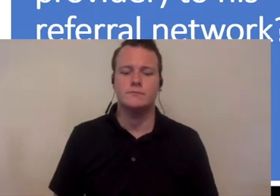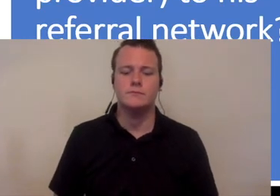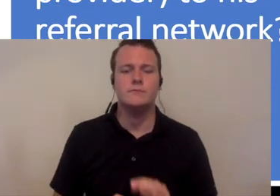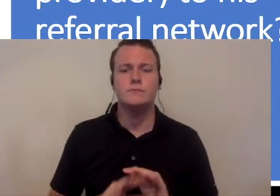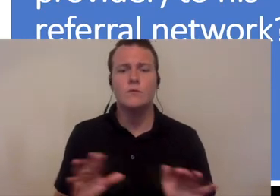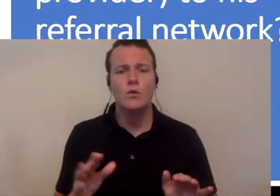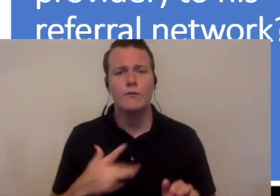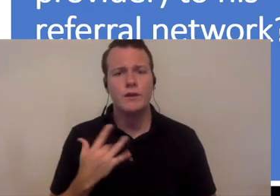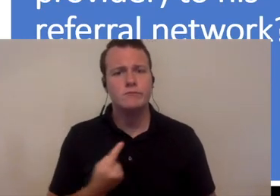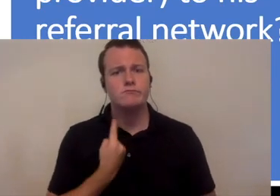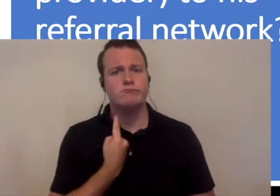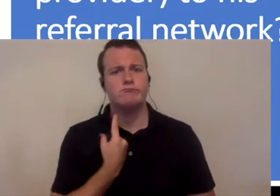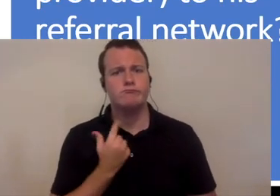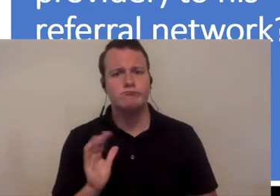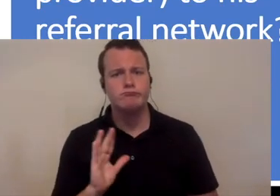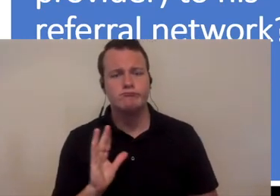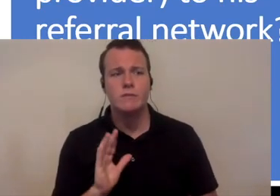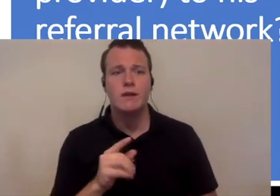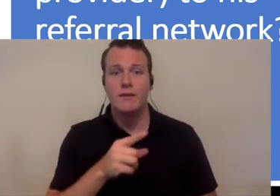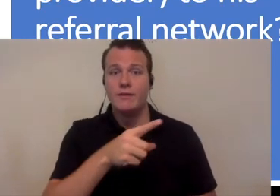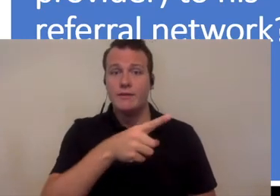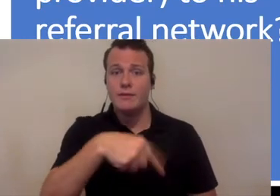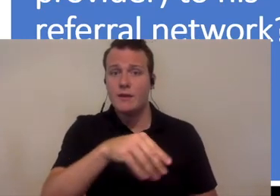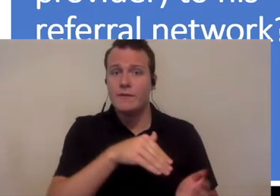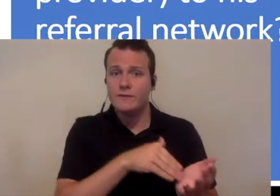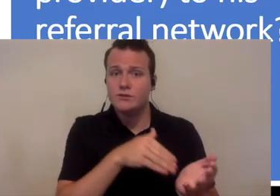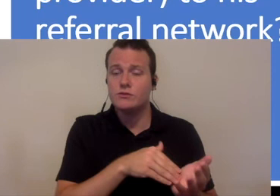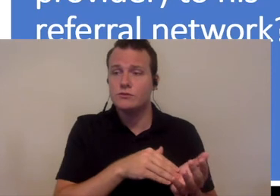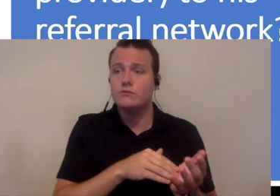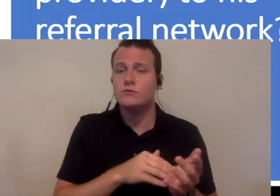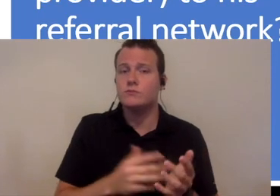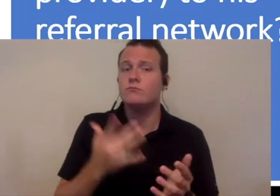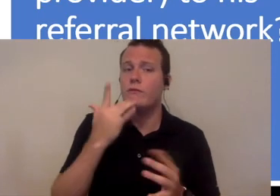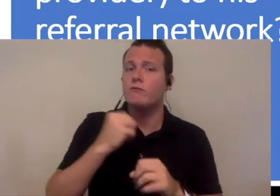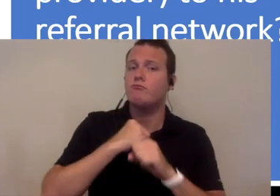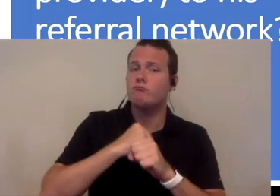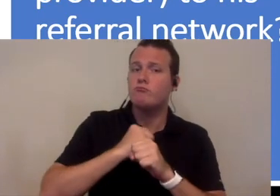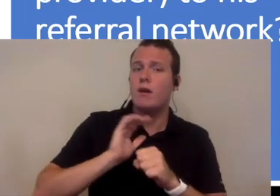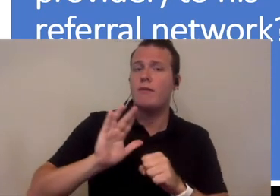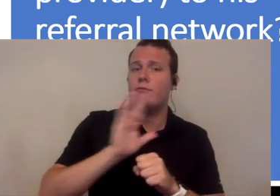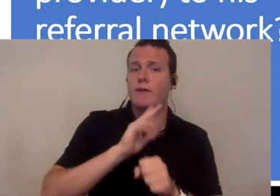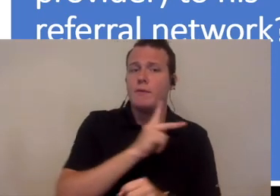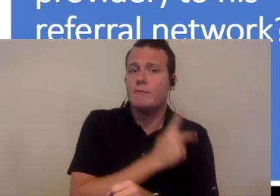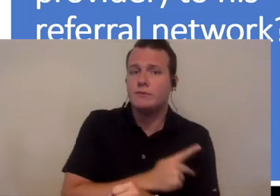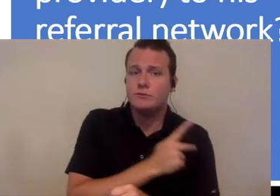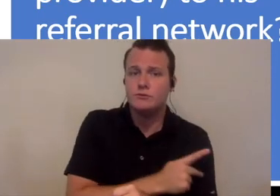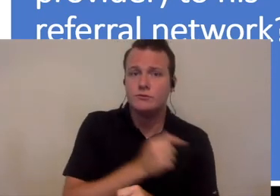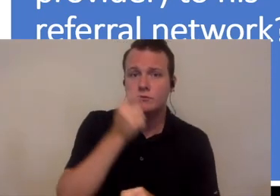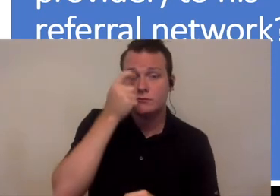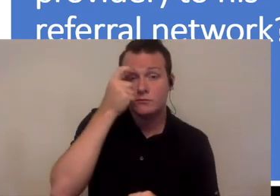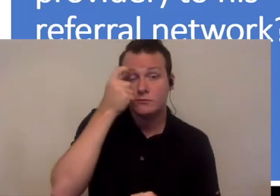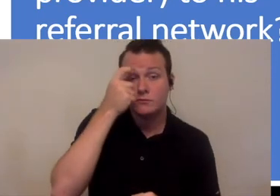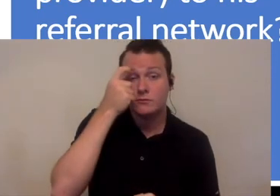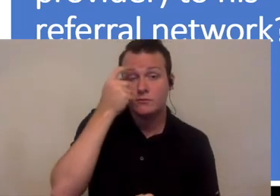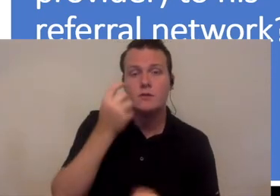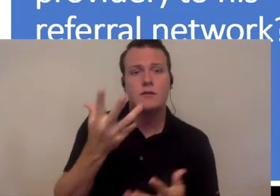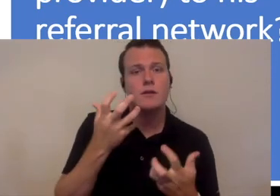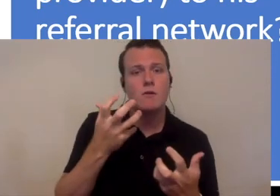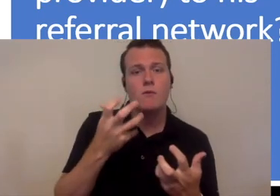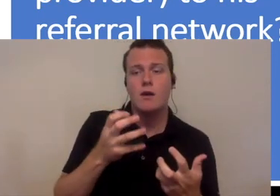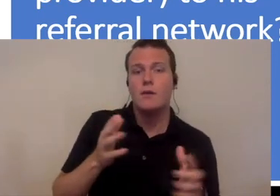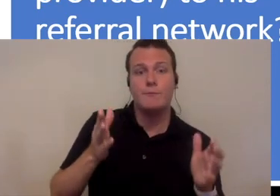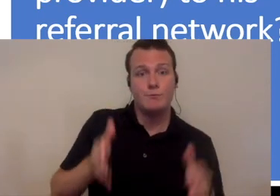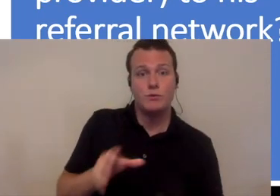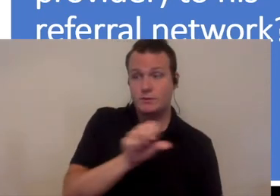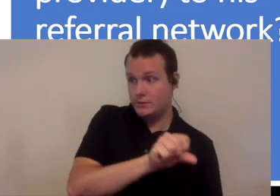Don't take offense to it, because that's what they're looking out for, the welfare of their patients. They want to make sure that the person that they're sending